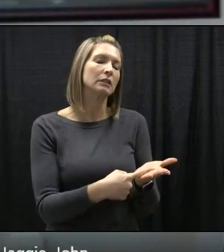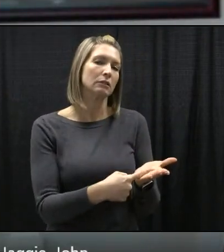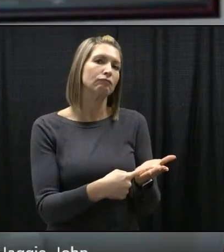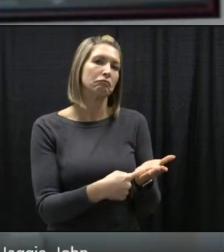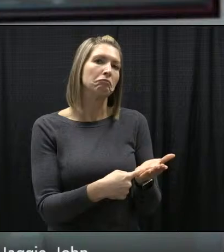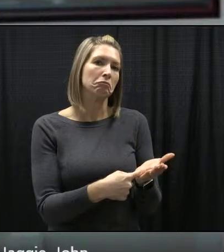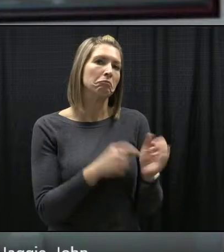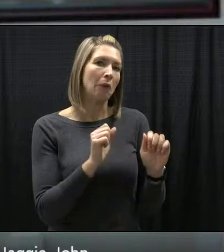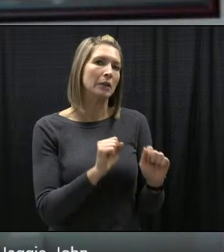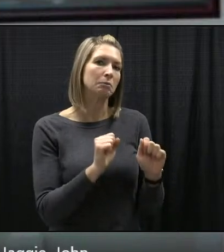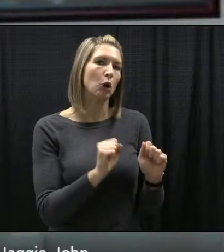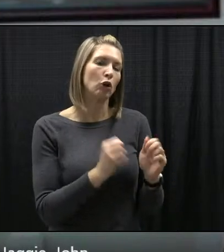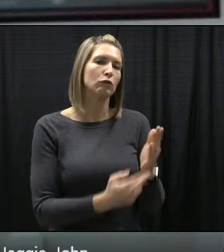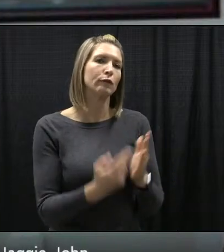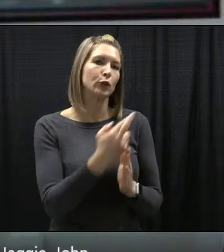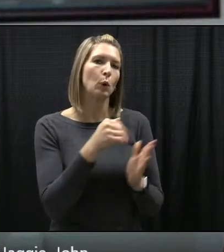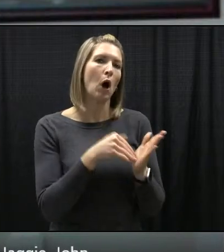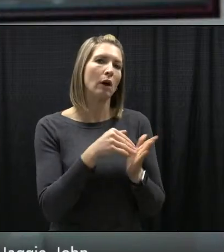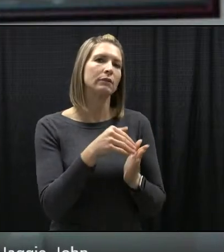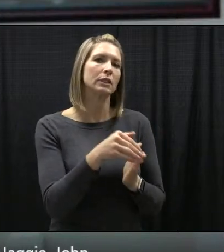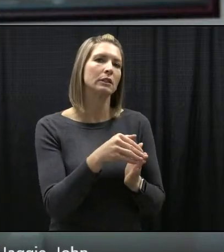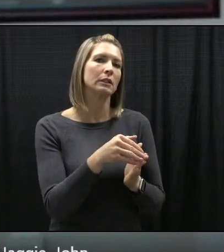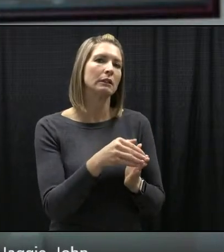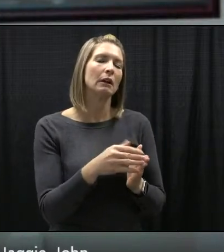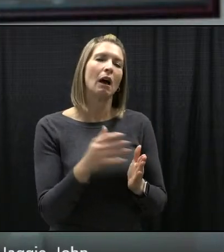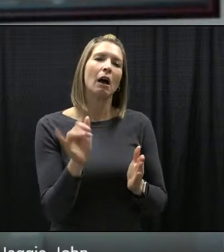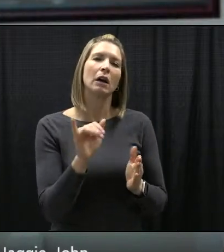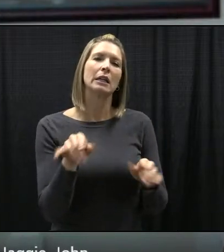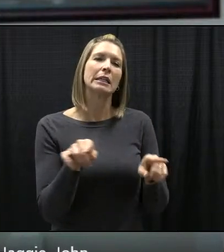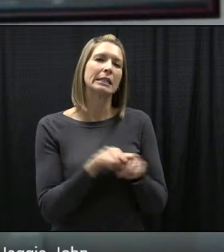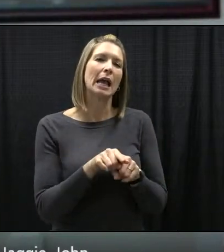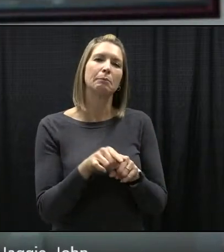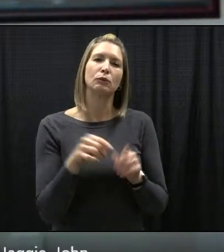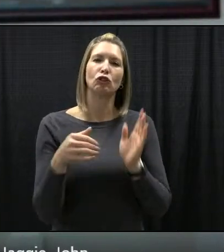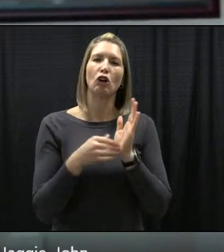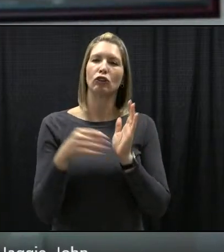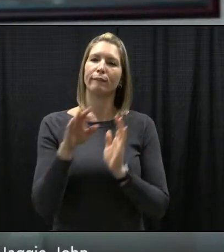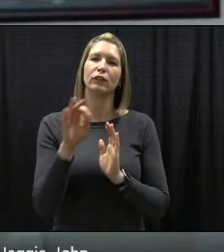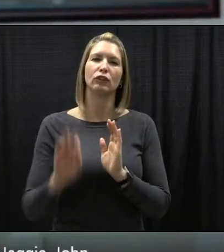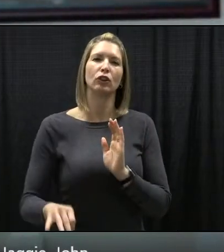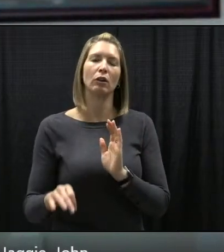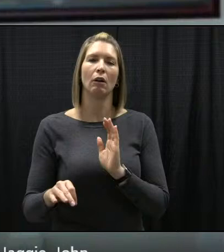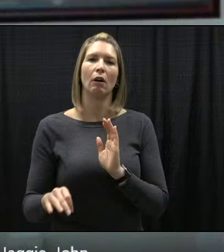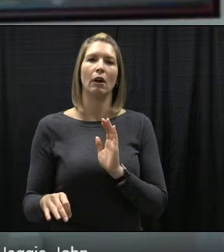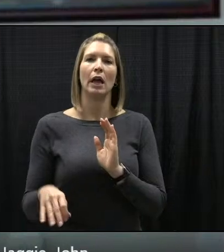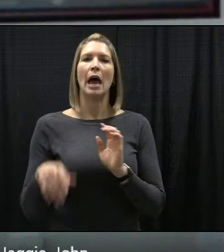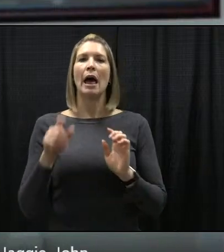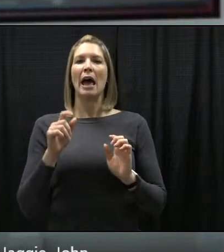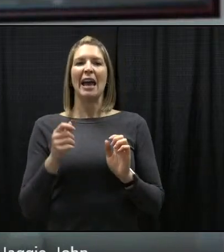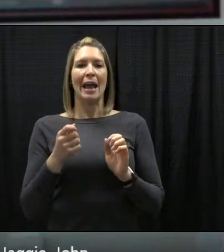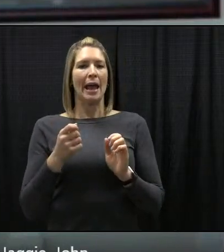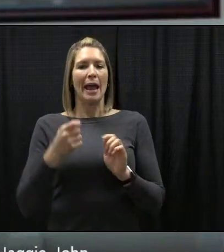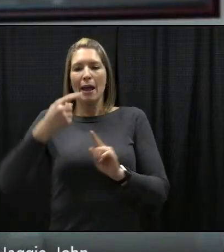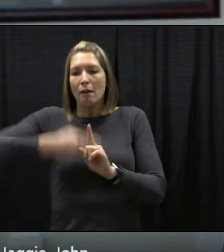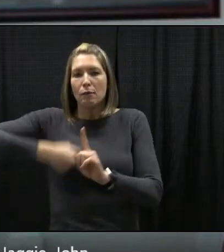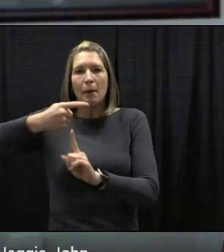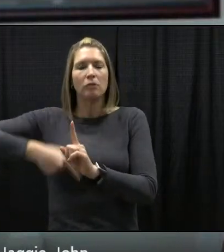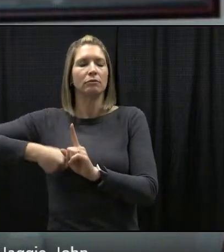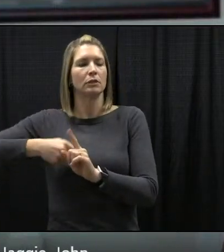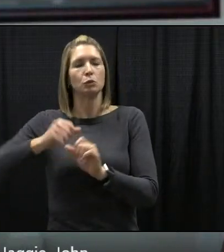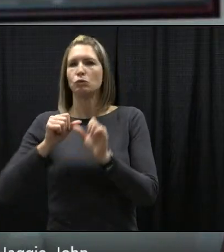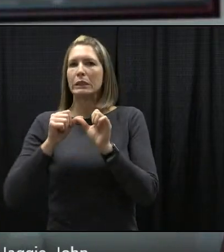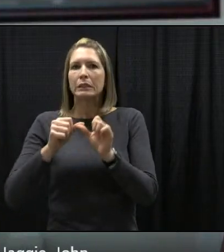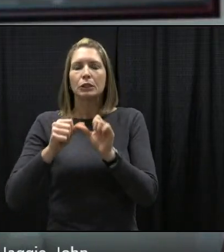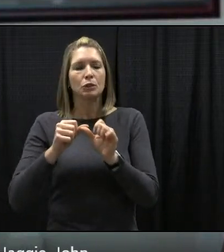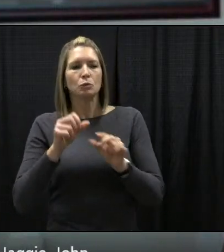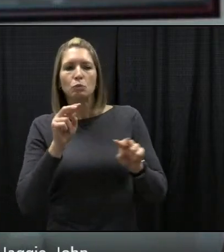what Dr. Fitzgerald said about epidemiology and the situation at that time, and the questions from your colleagues about how we